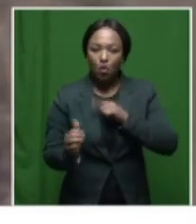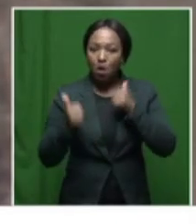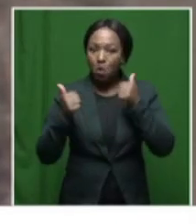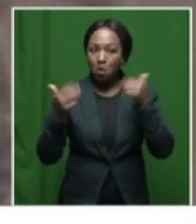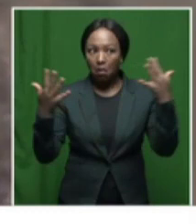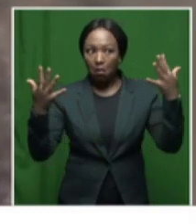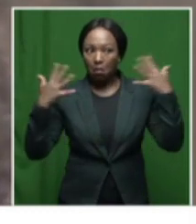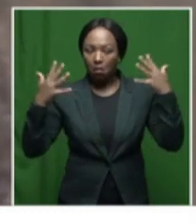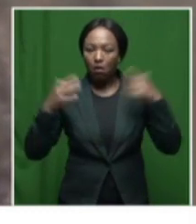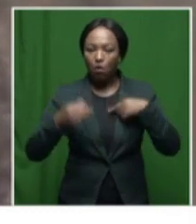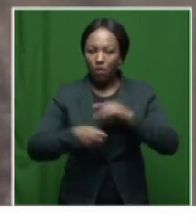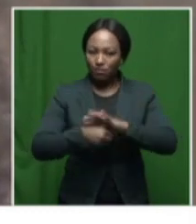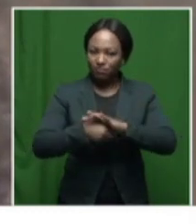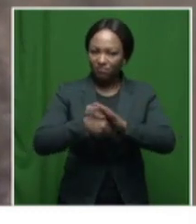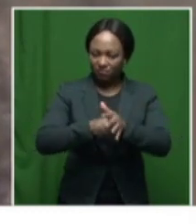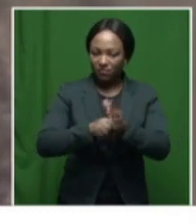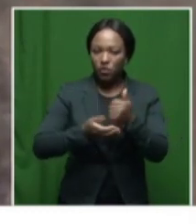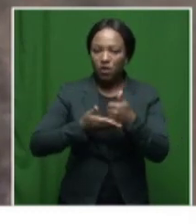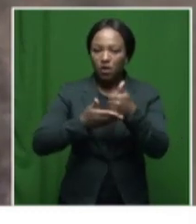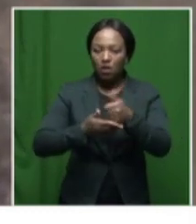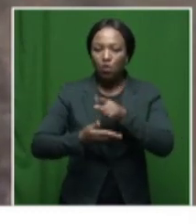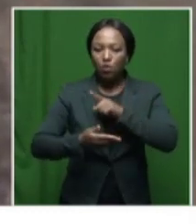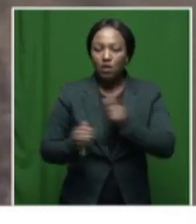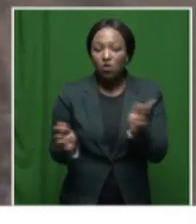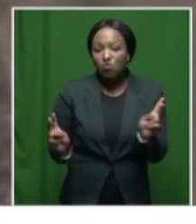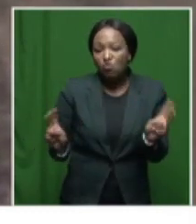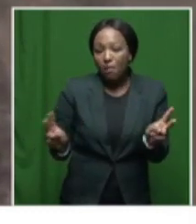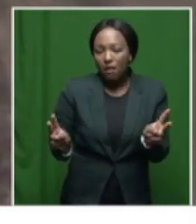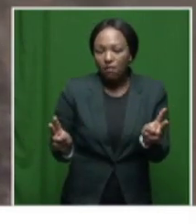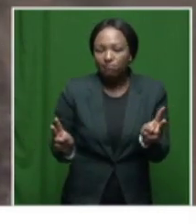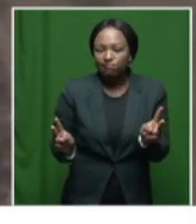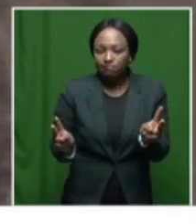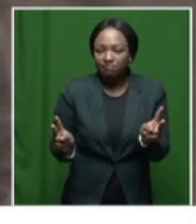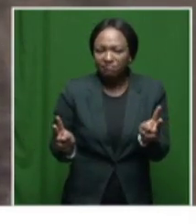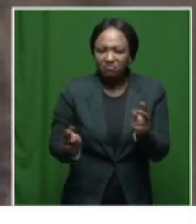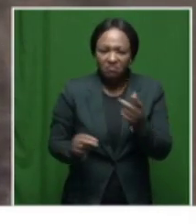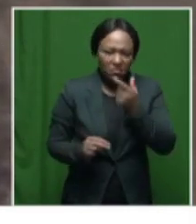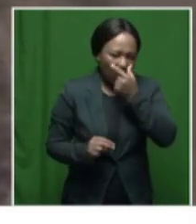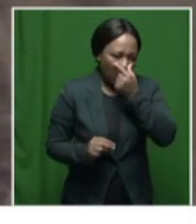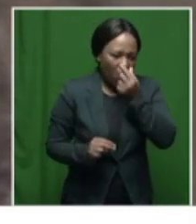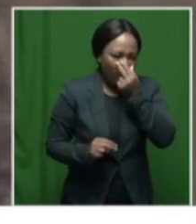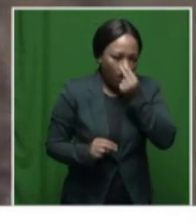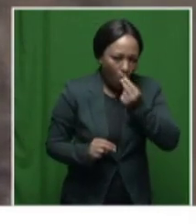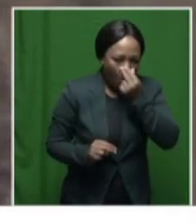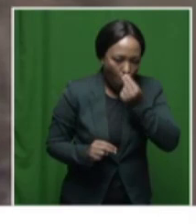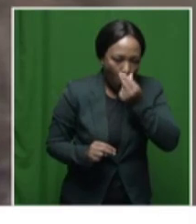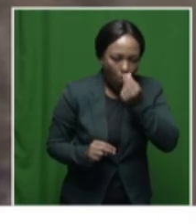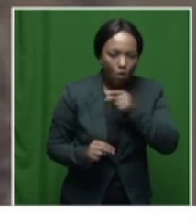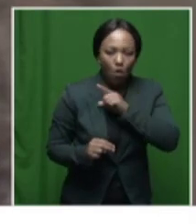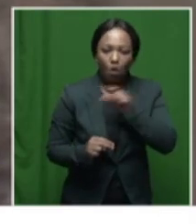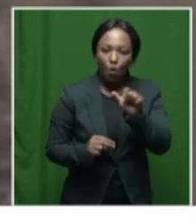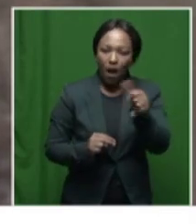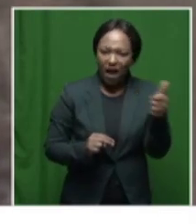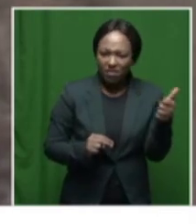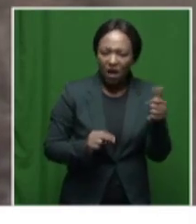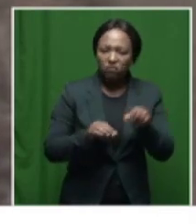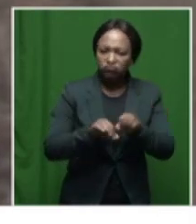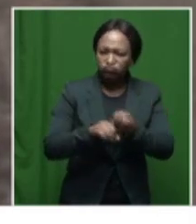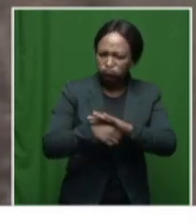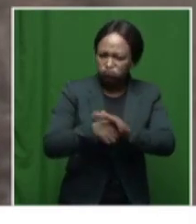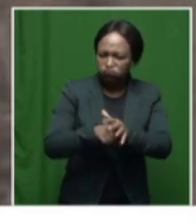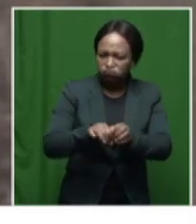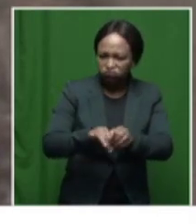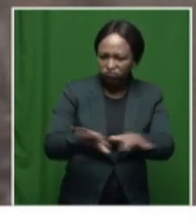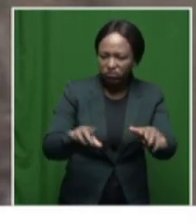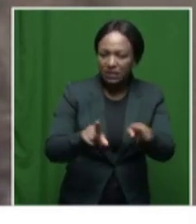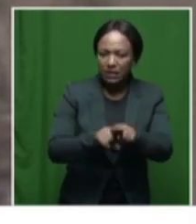in COVID, it will help you with the normal other flu viruses that are going to dominate us. And what we've seen with the